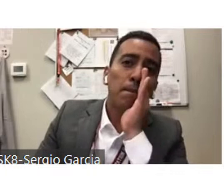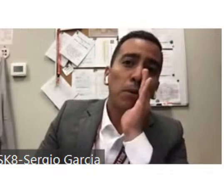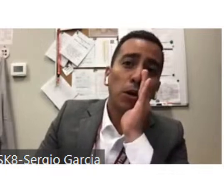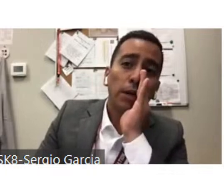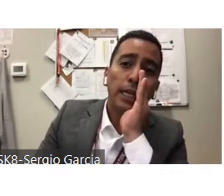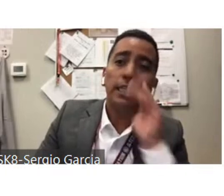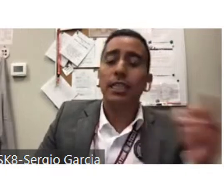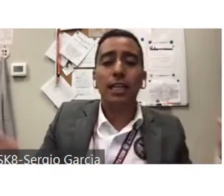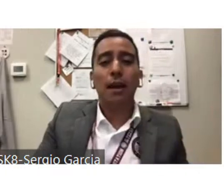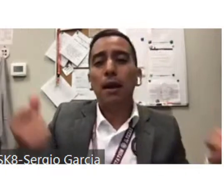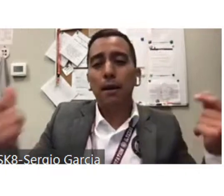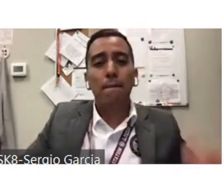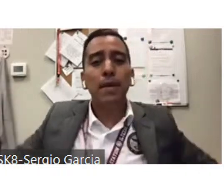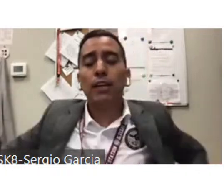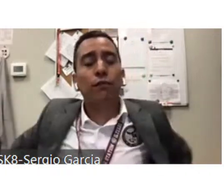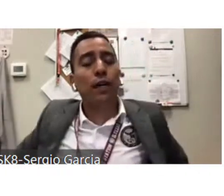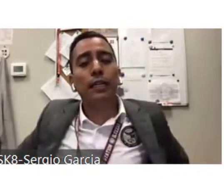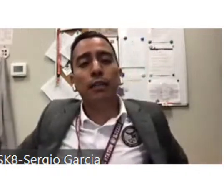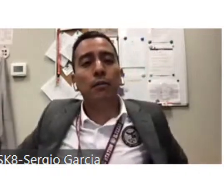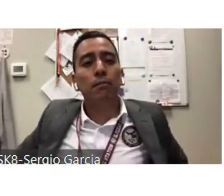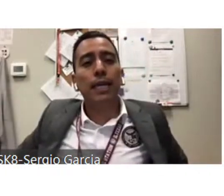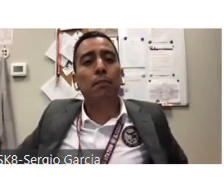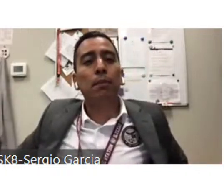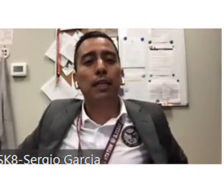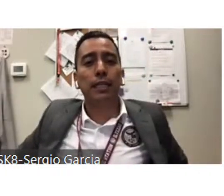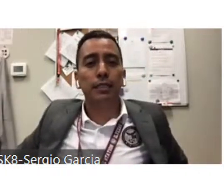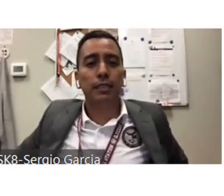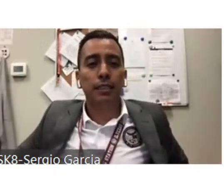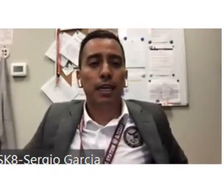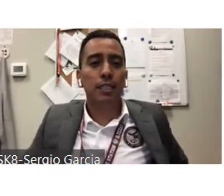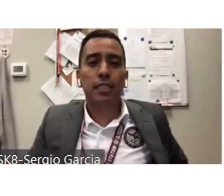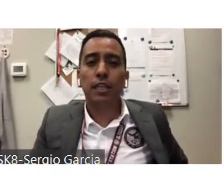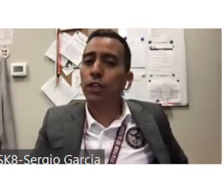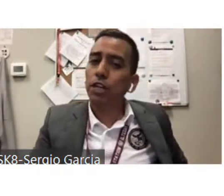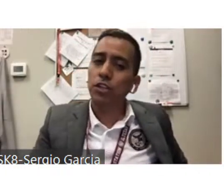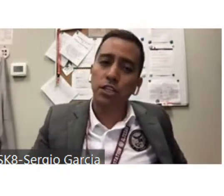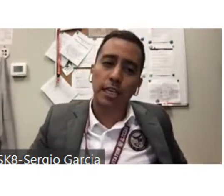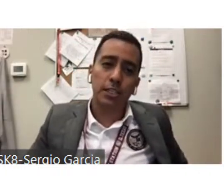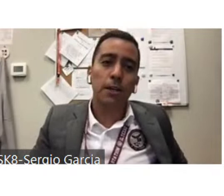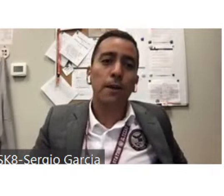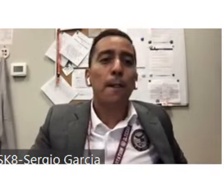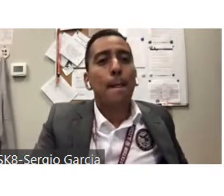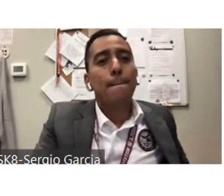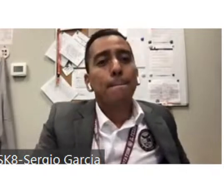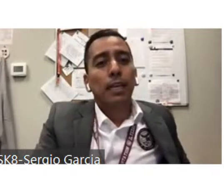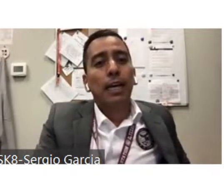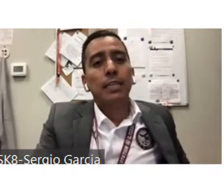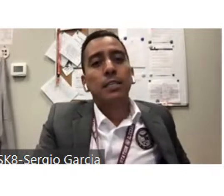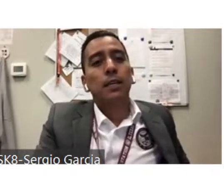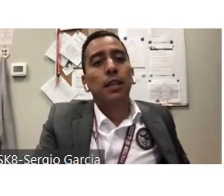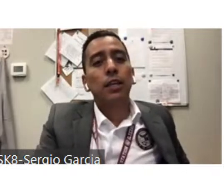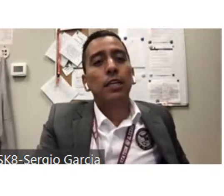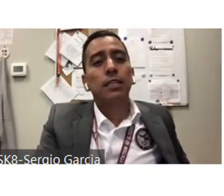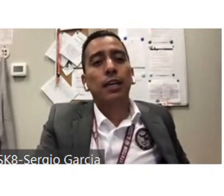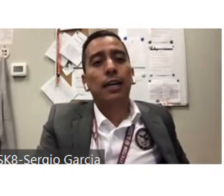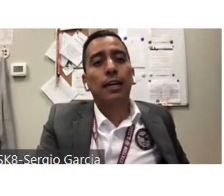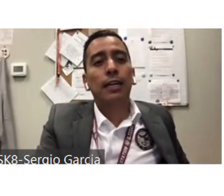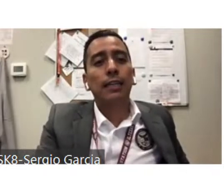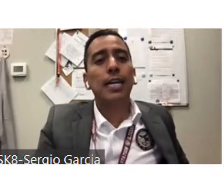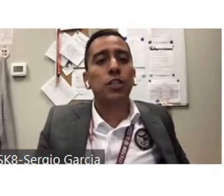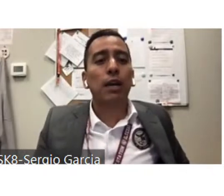say boring. Make it fun. Make it appealing, as Stephen Crusher says. Guys,